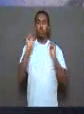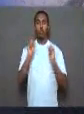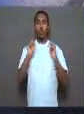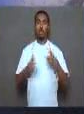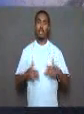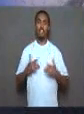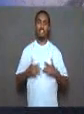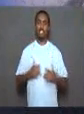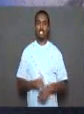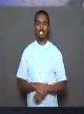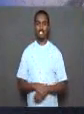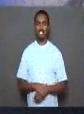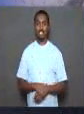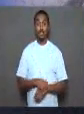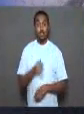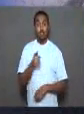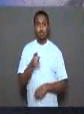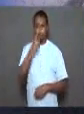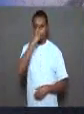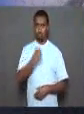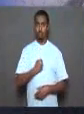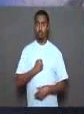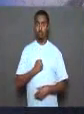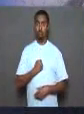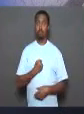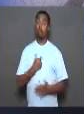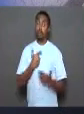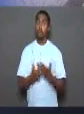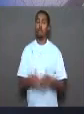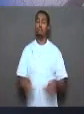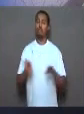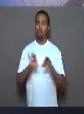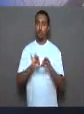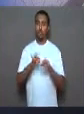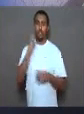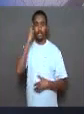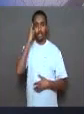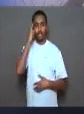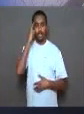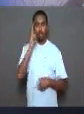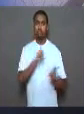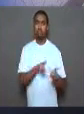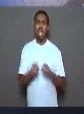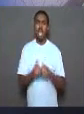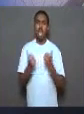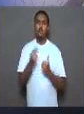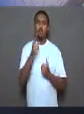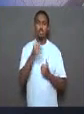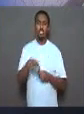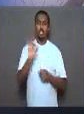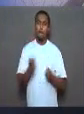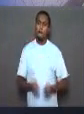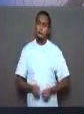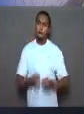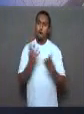feeling. In order to gain confidence, it is important to think about how you can